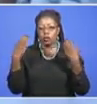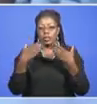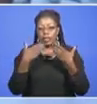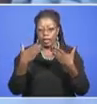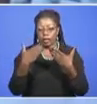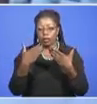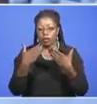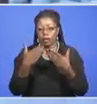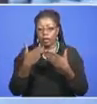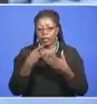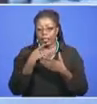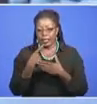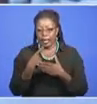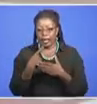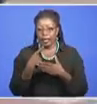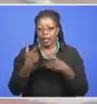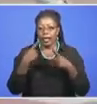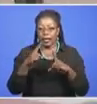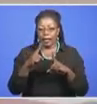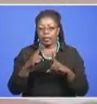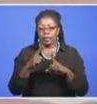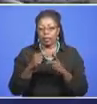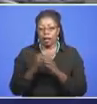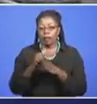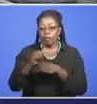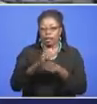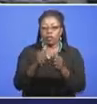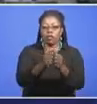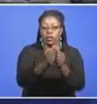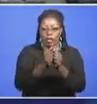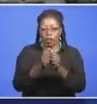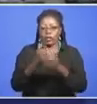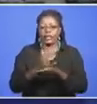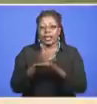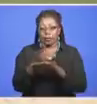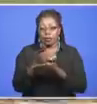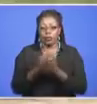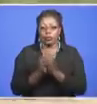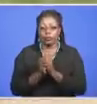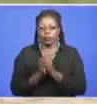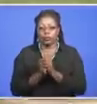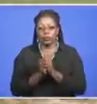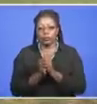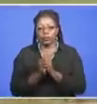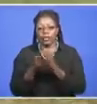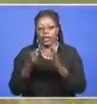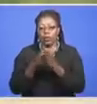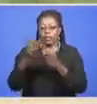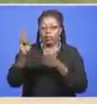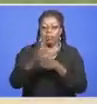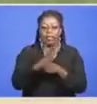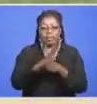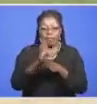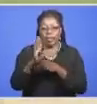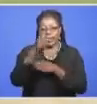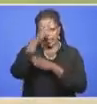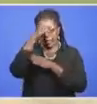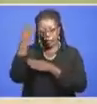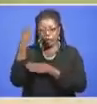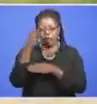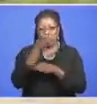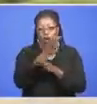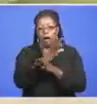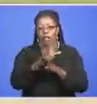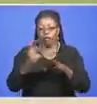to say, well, let's spar or let's help you out. It's been a busy summer so far for the Freedom